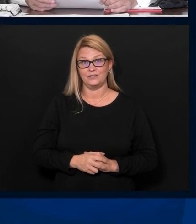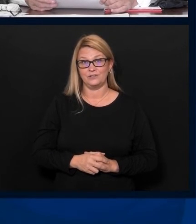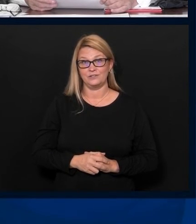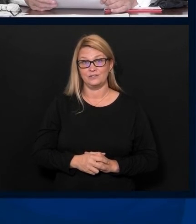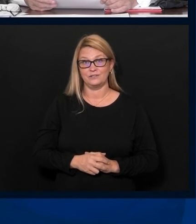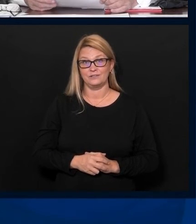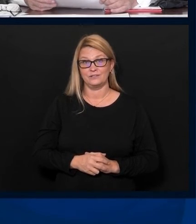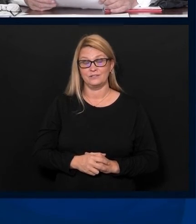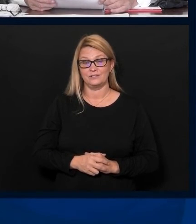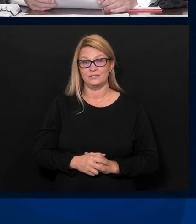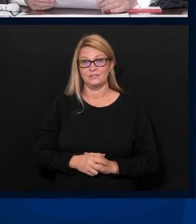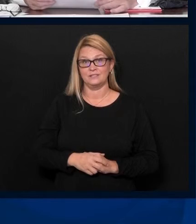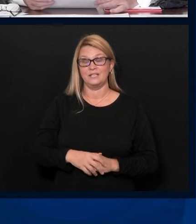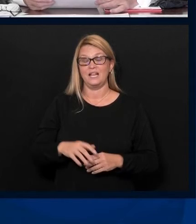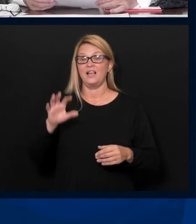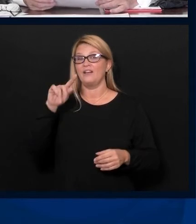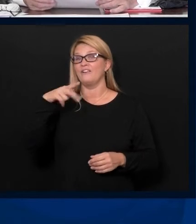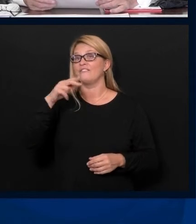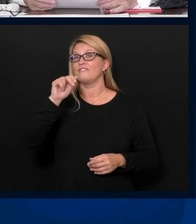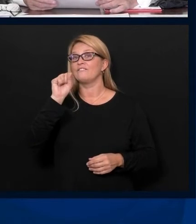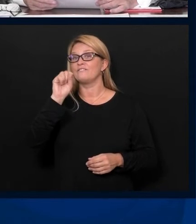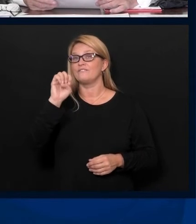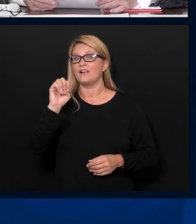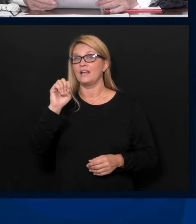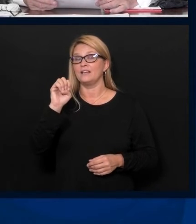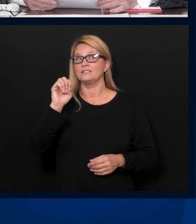said, phase two and phase